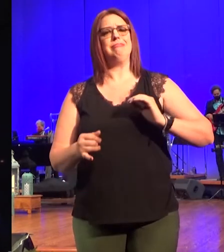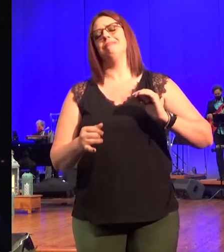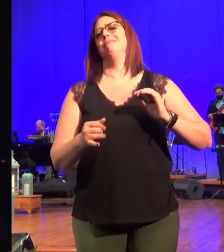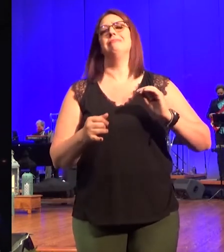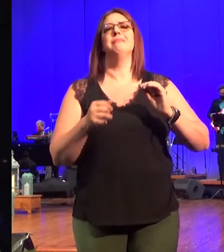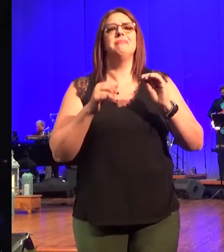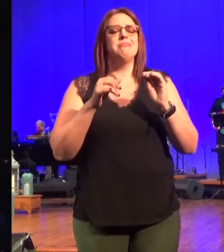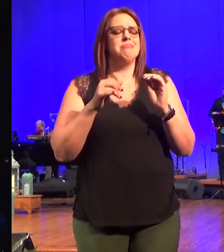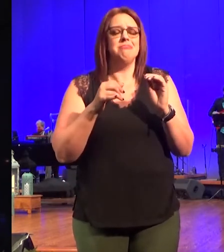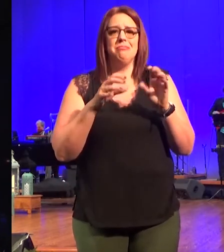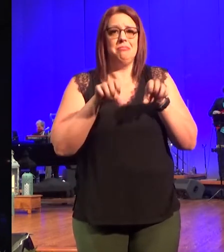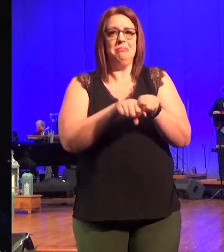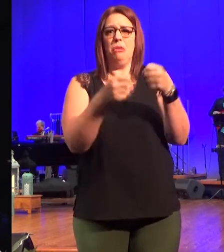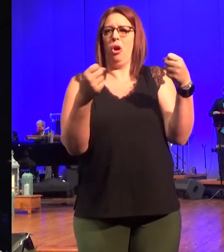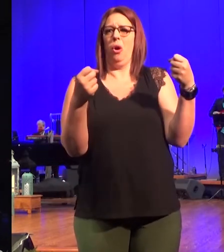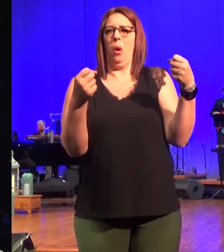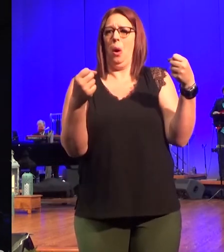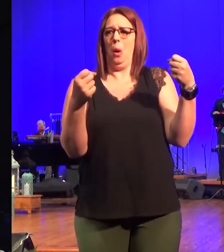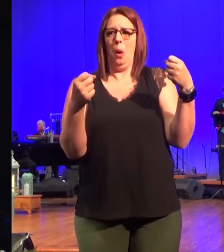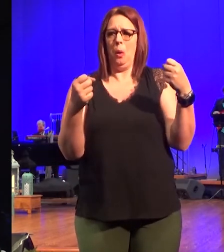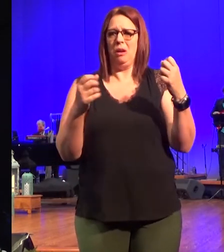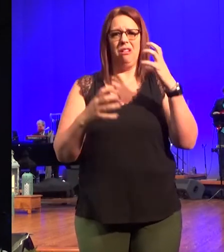can't undo.